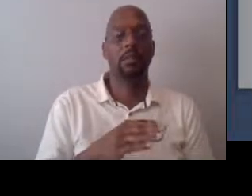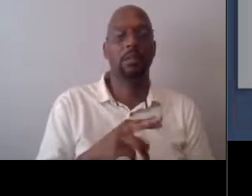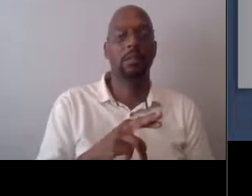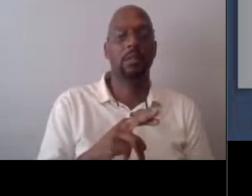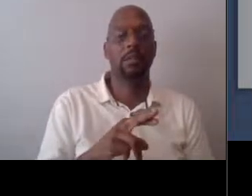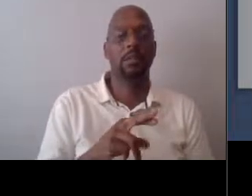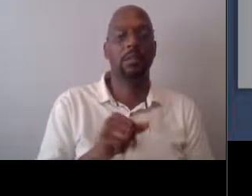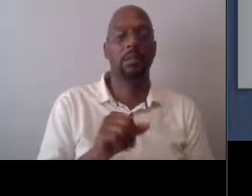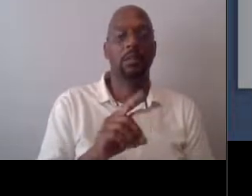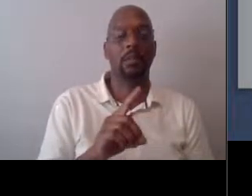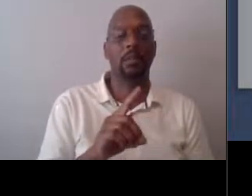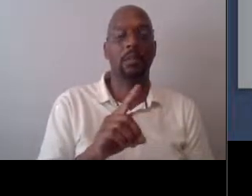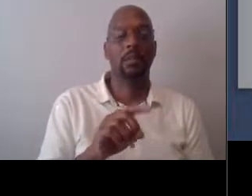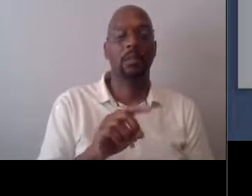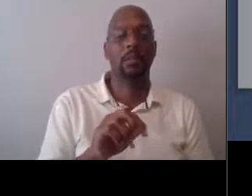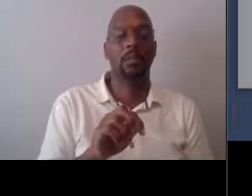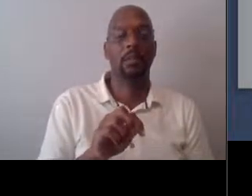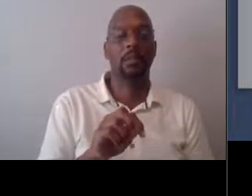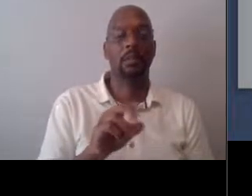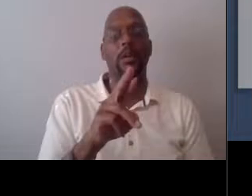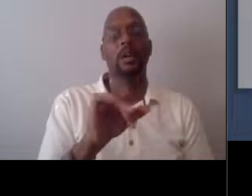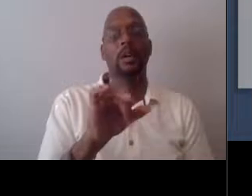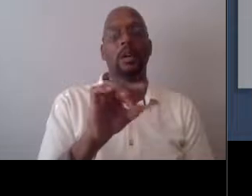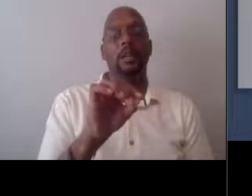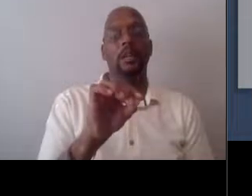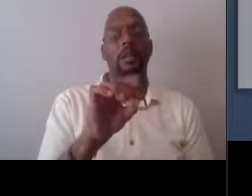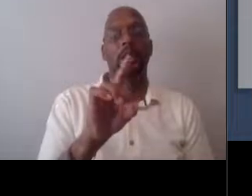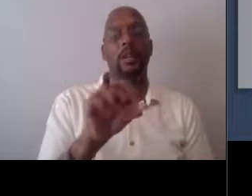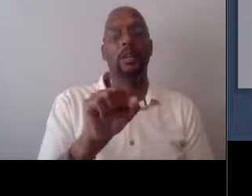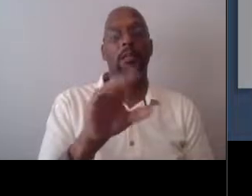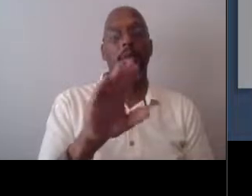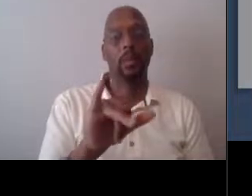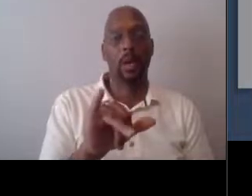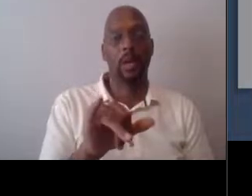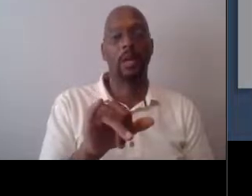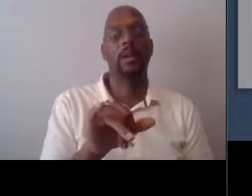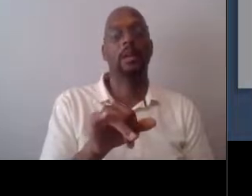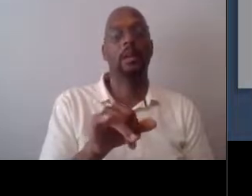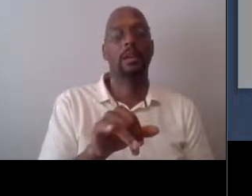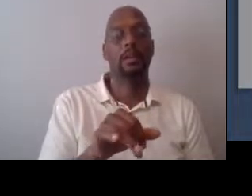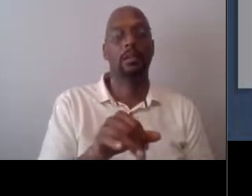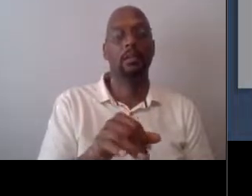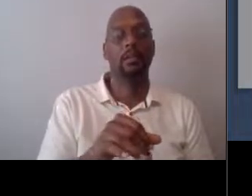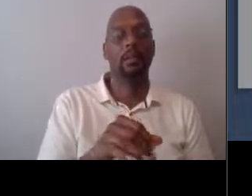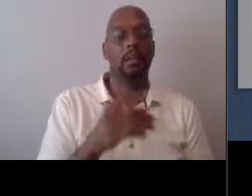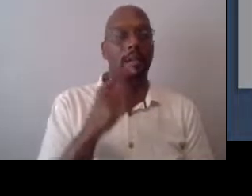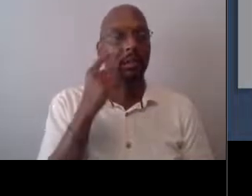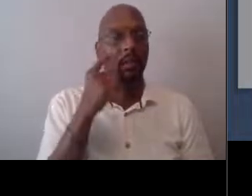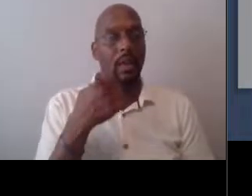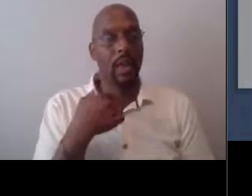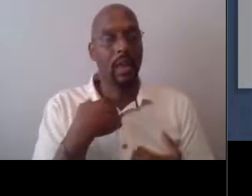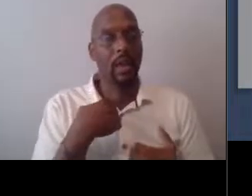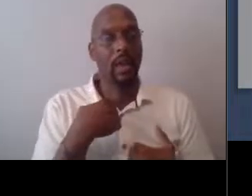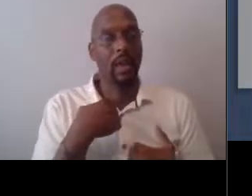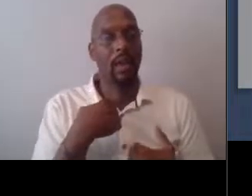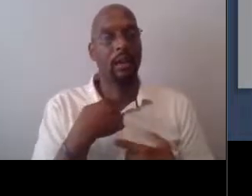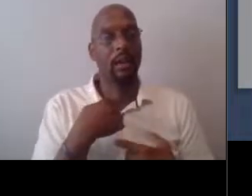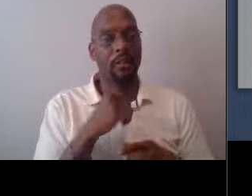Thank you, Madam Chair, and thank you, Tony, for the presentation and the work on the equity index. I think some index like that's been a dream of a lot of people